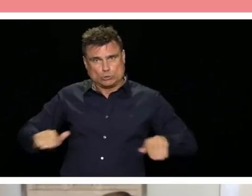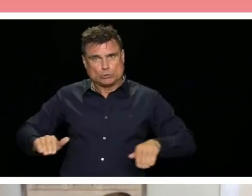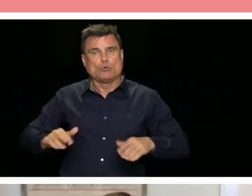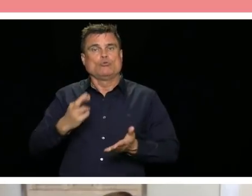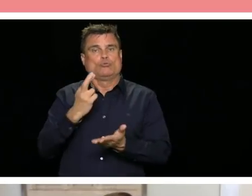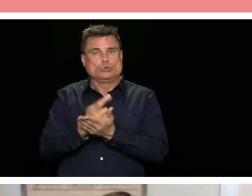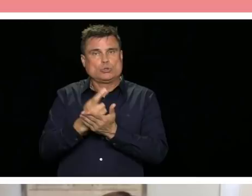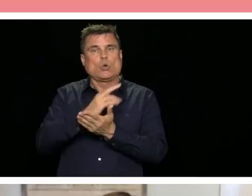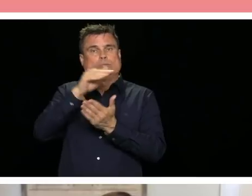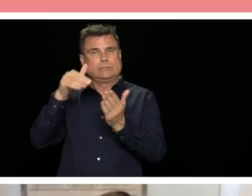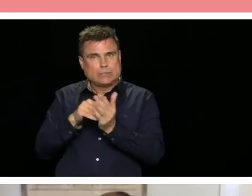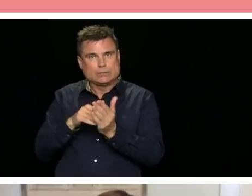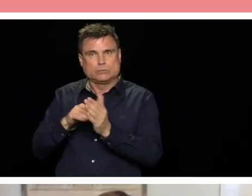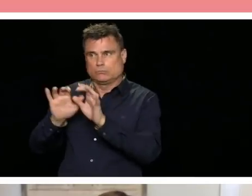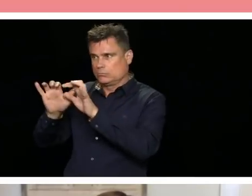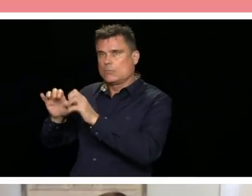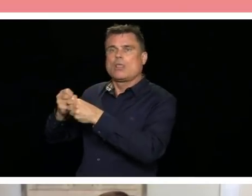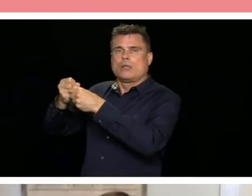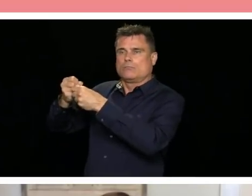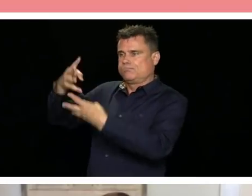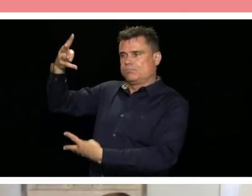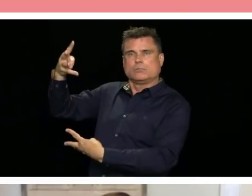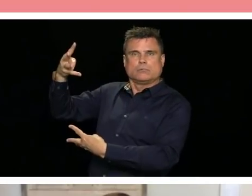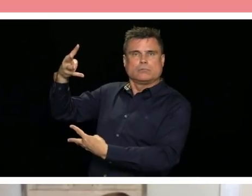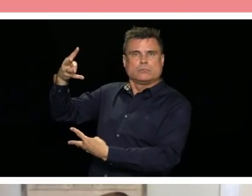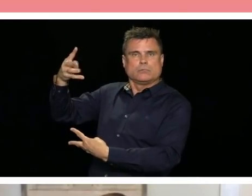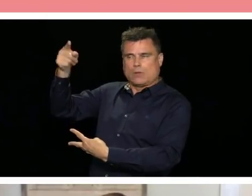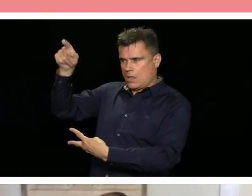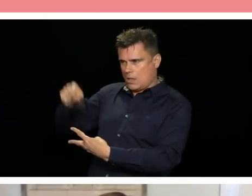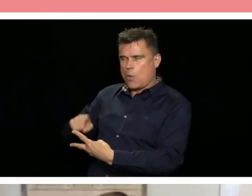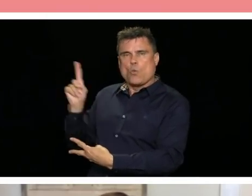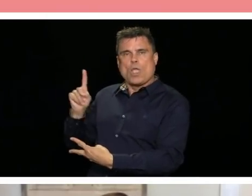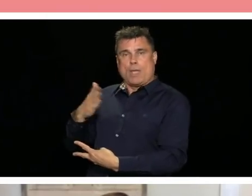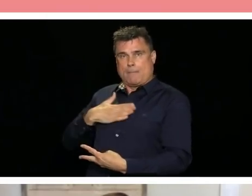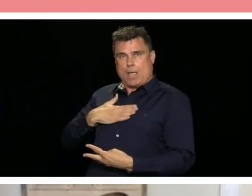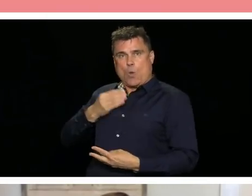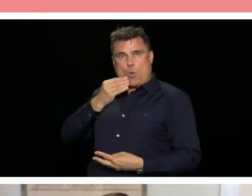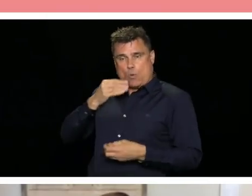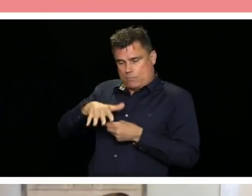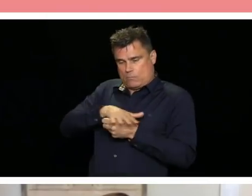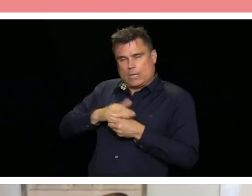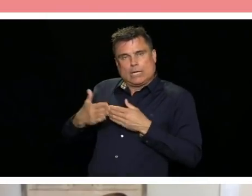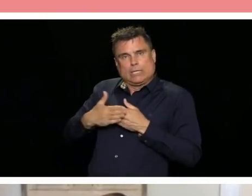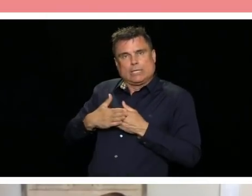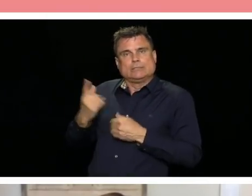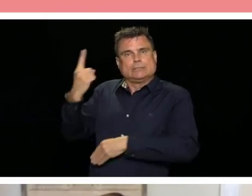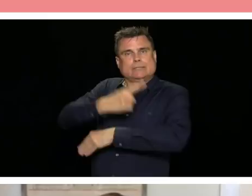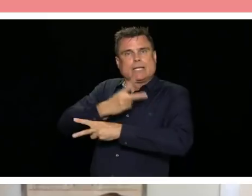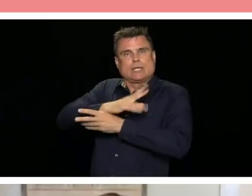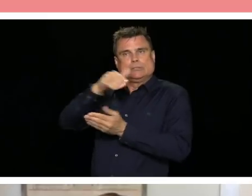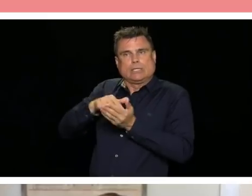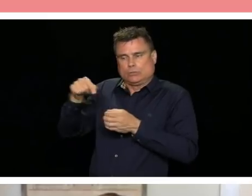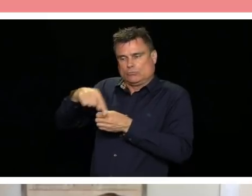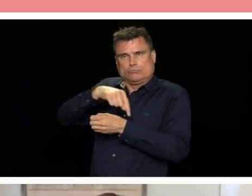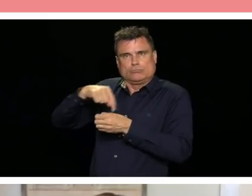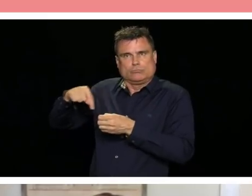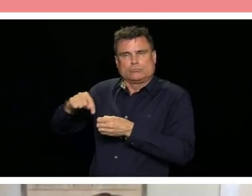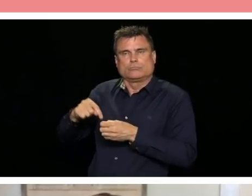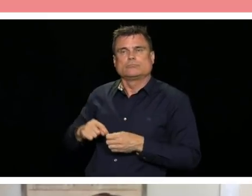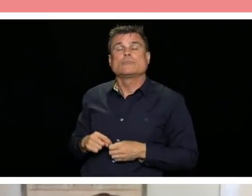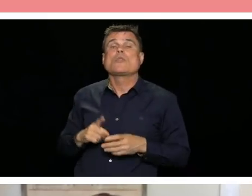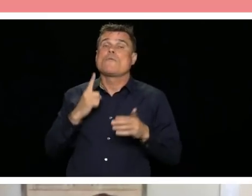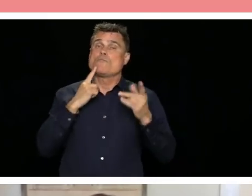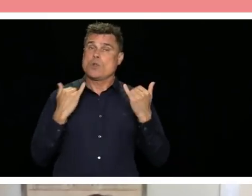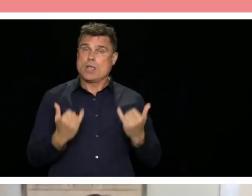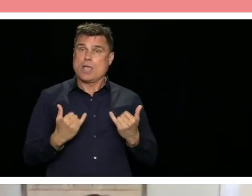not hearing a lot of providers coming back to the full capacity right away. So we are hoping that parents will continue to have the access, whether if you're an